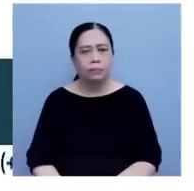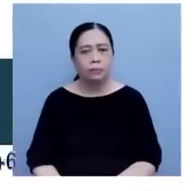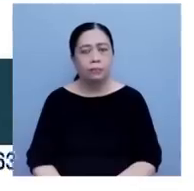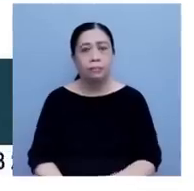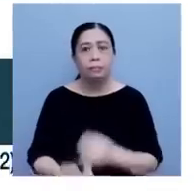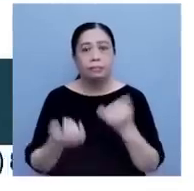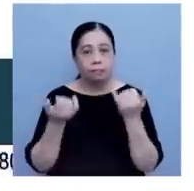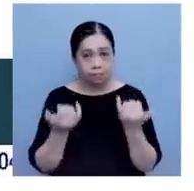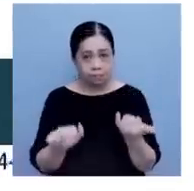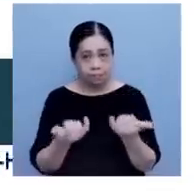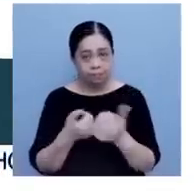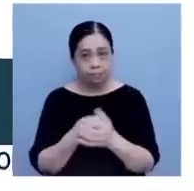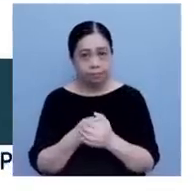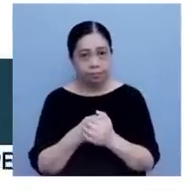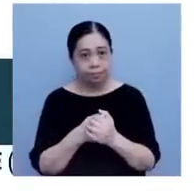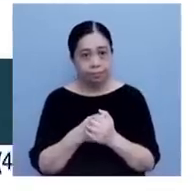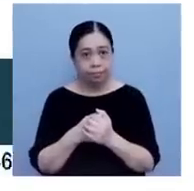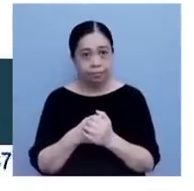now,